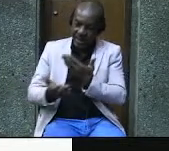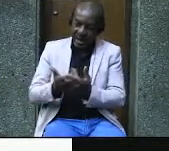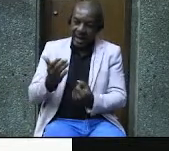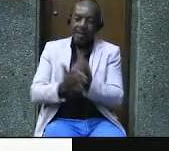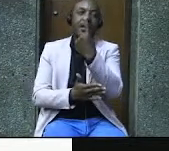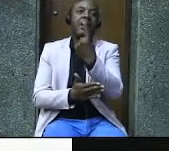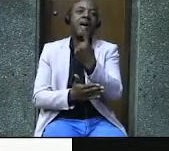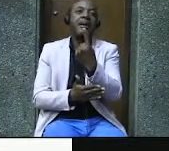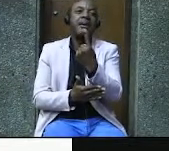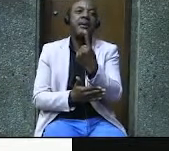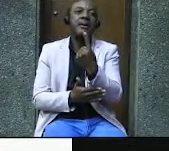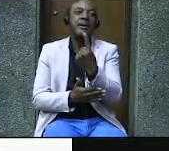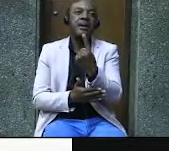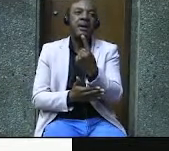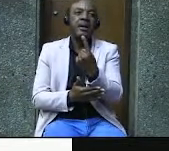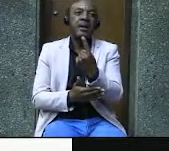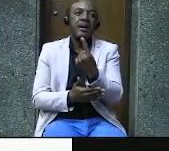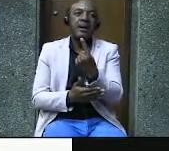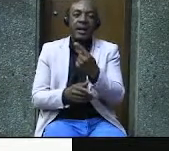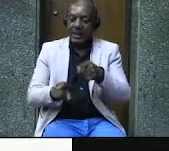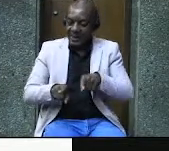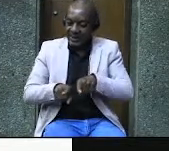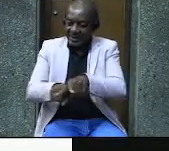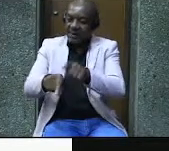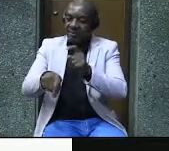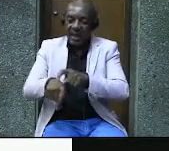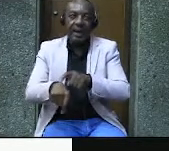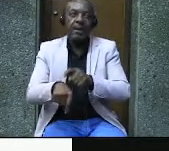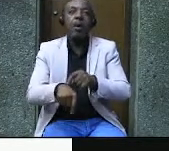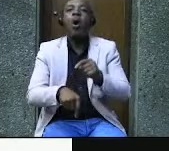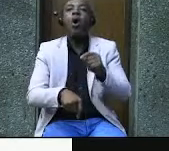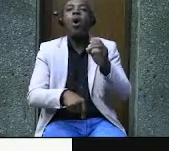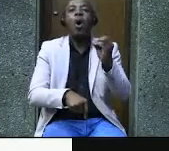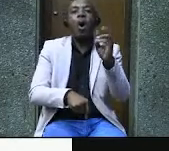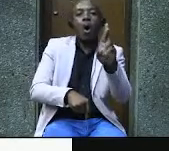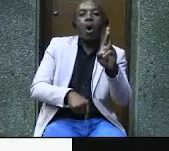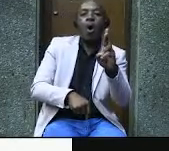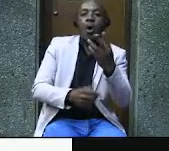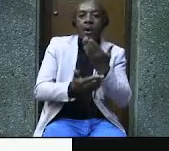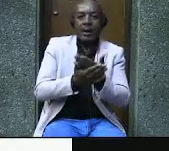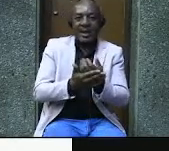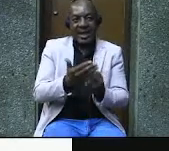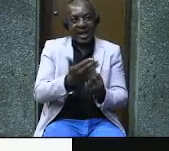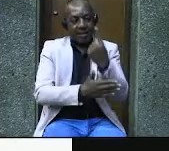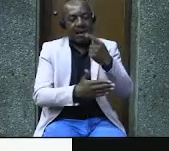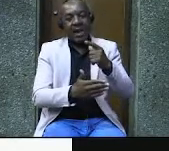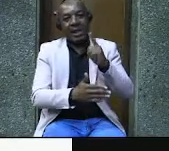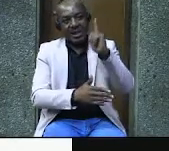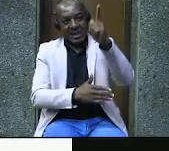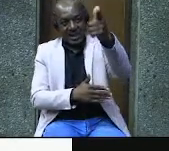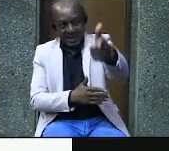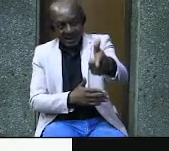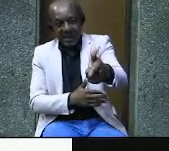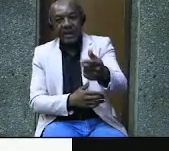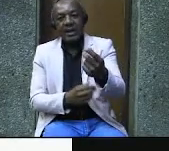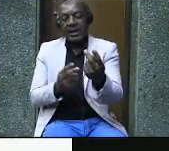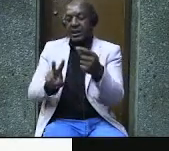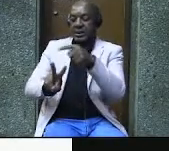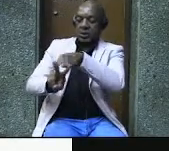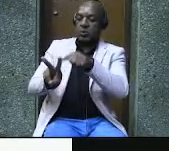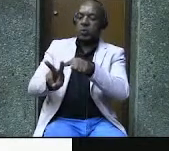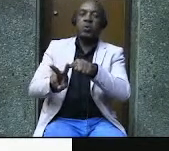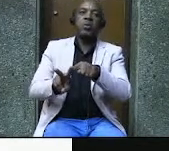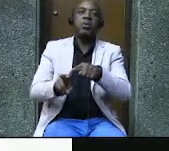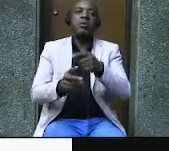place at that moment, or it can take place later. The two can be together or can be